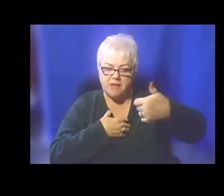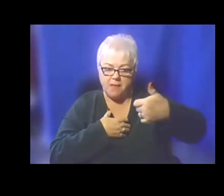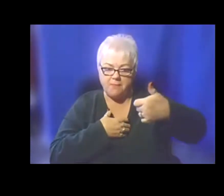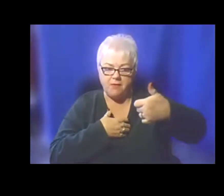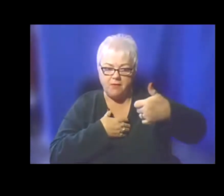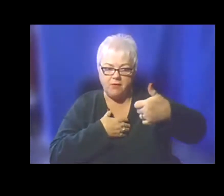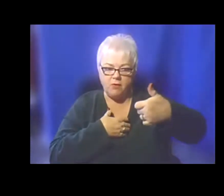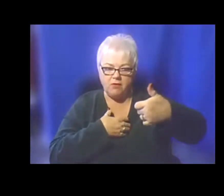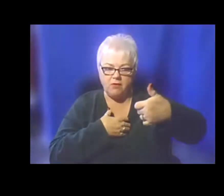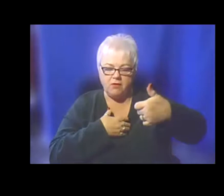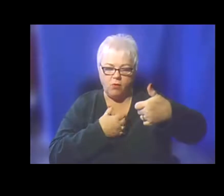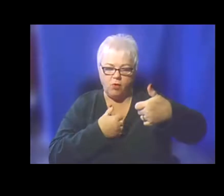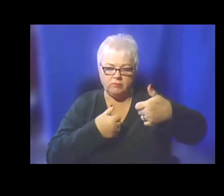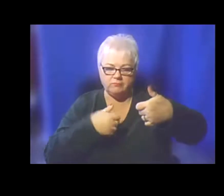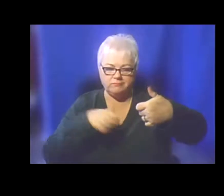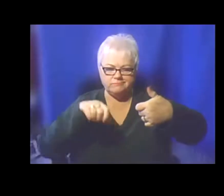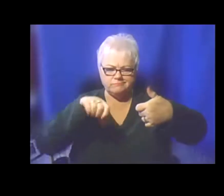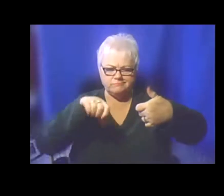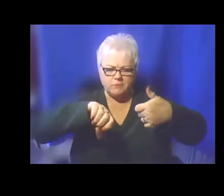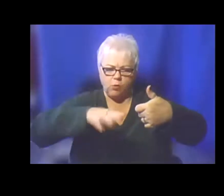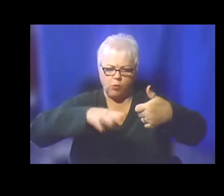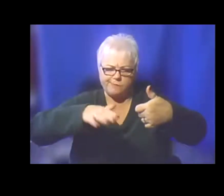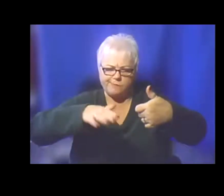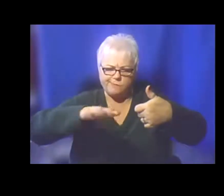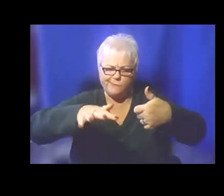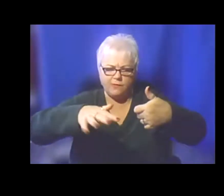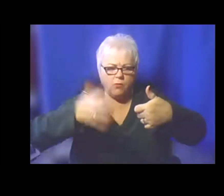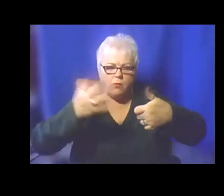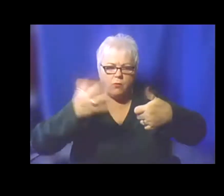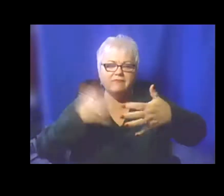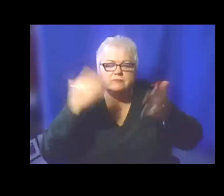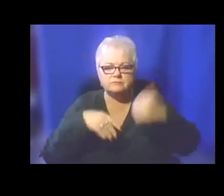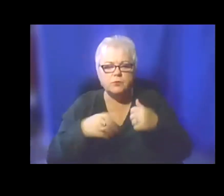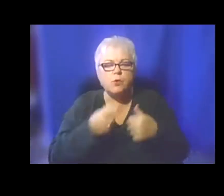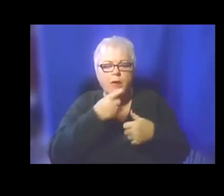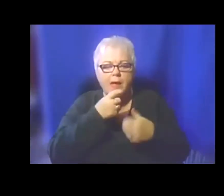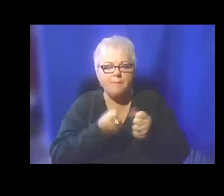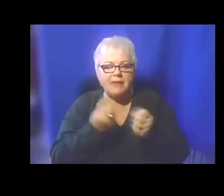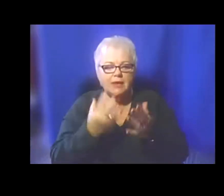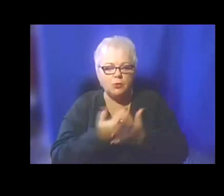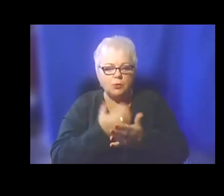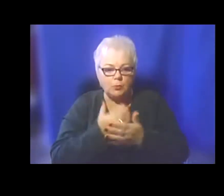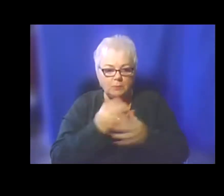some reaction so that I can see how many new folks we might have?